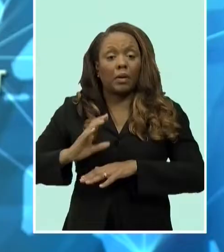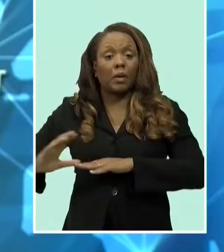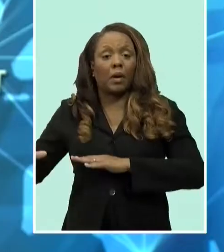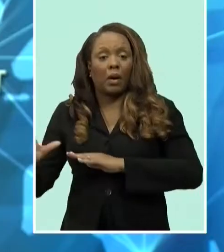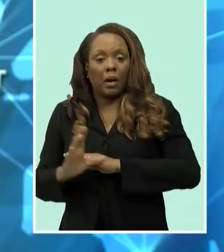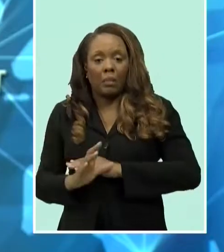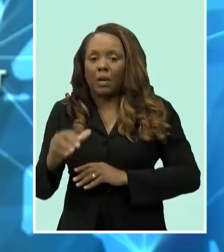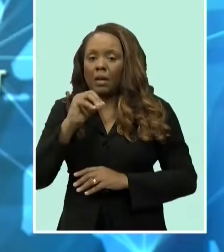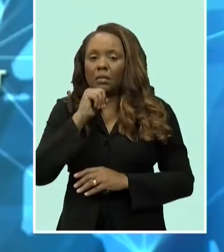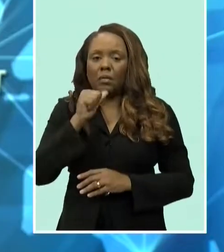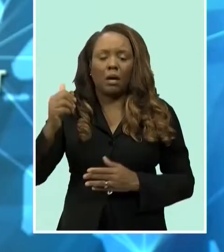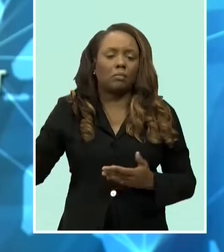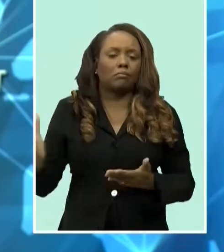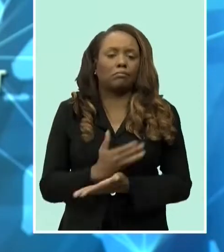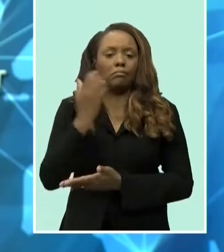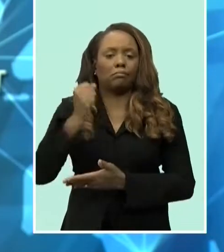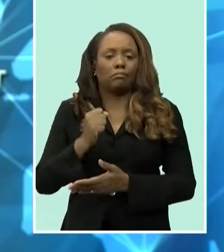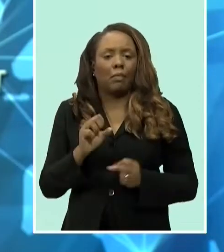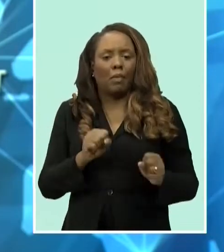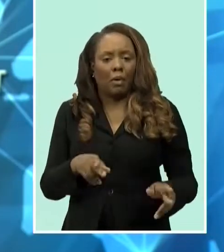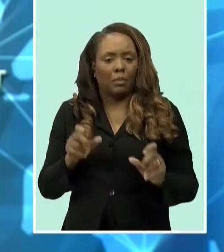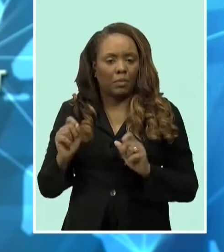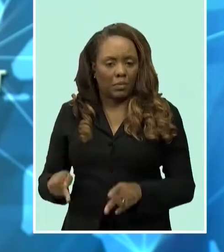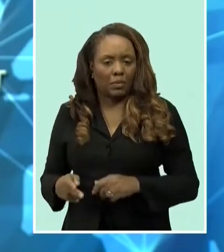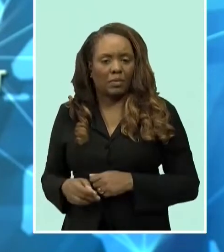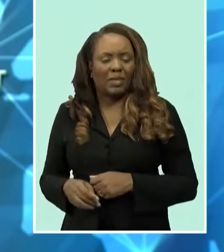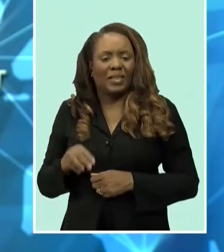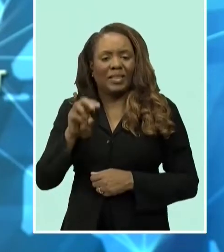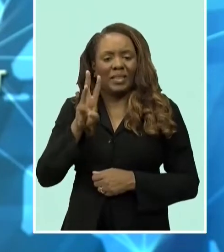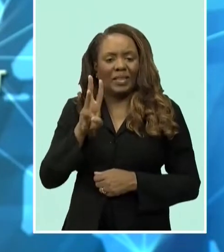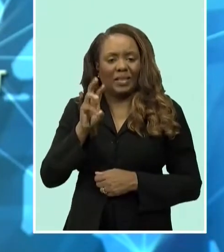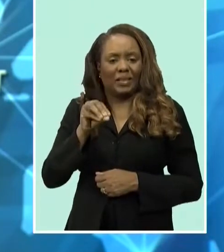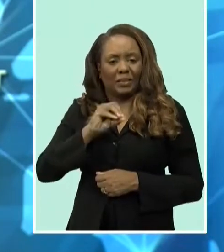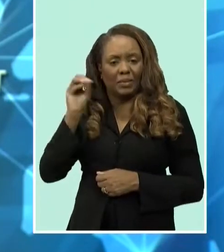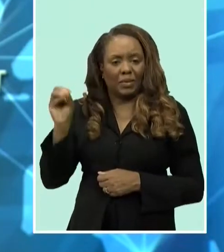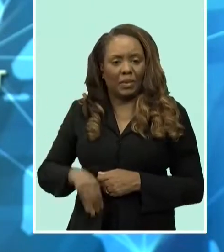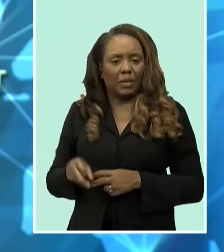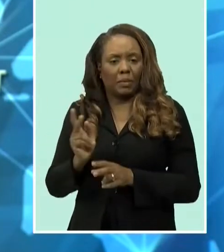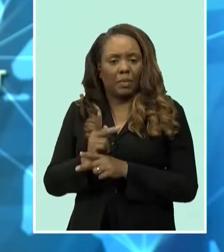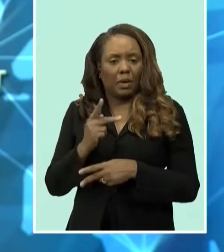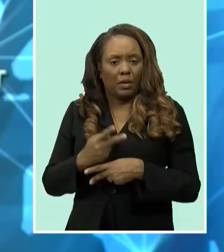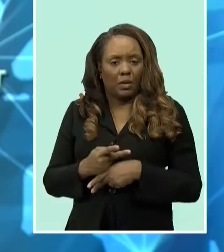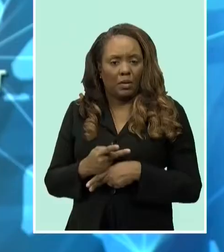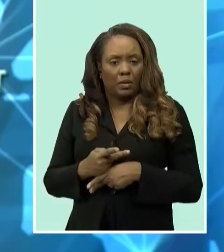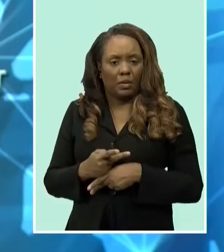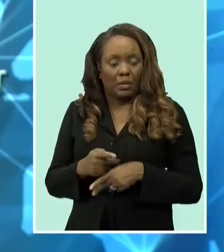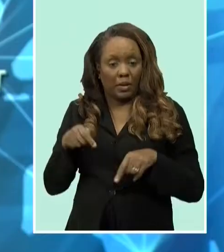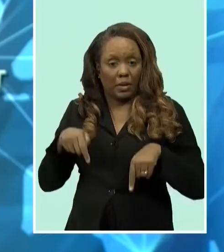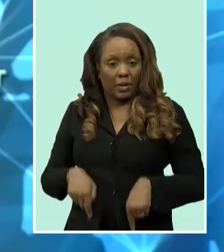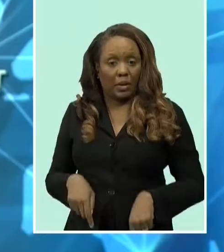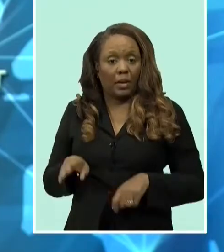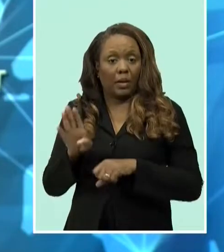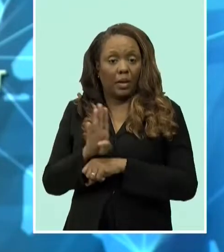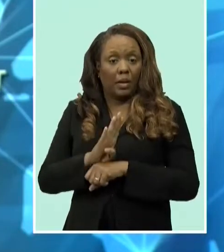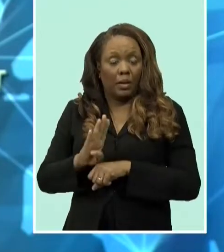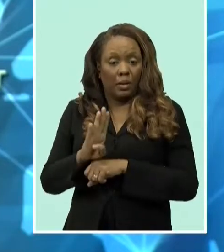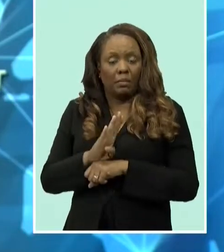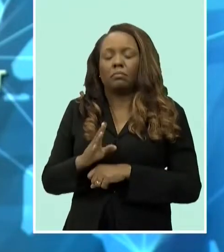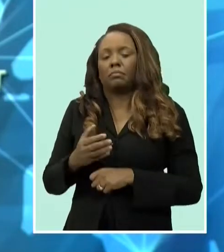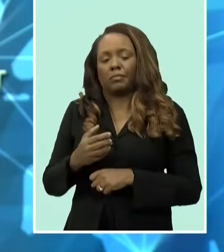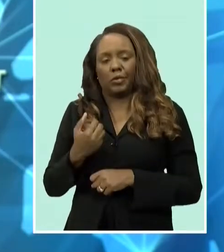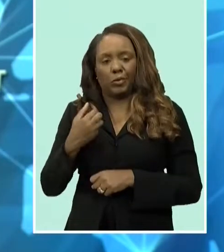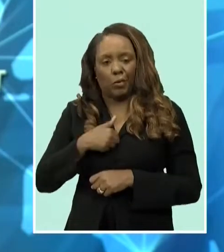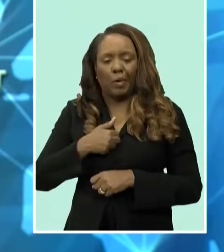not taken advantage of value chain opportunities. He says more than 60% of products on the island's food import bill come